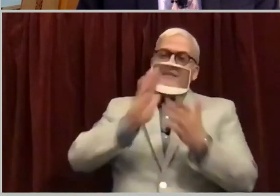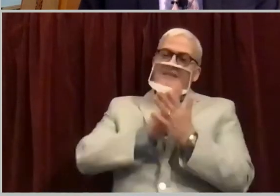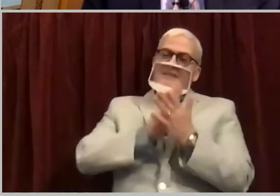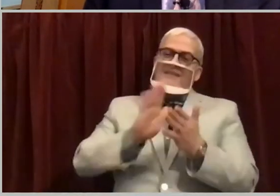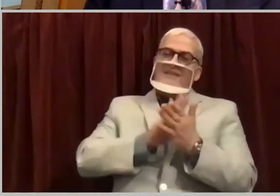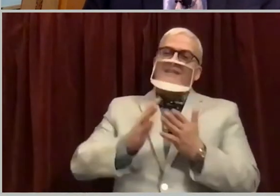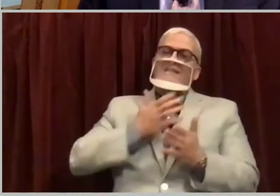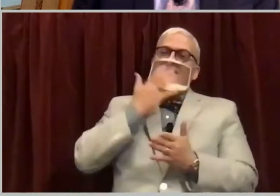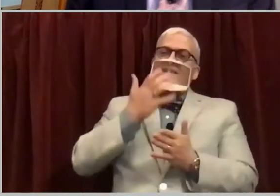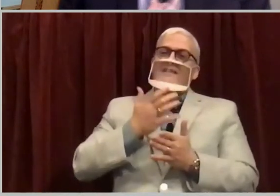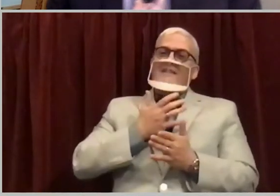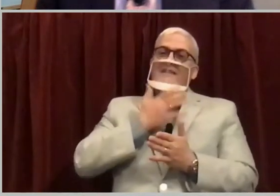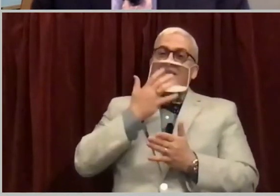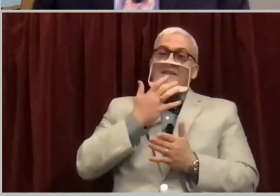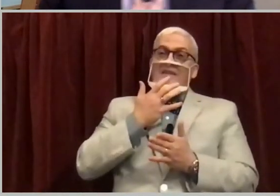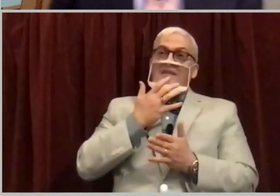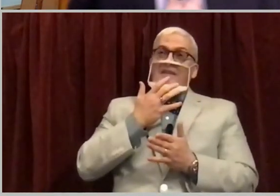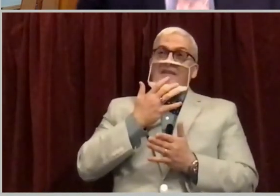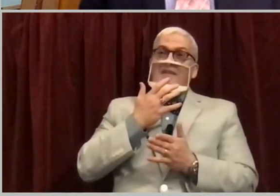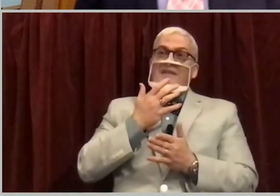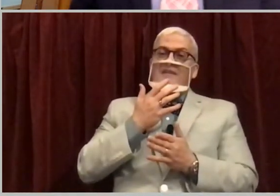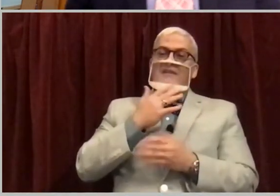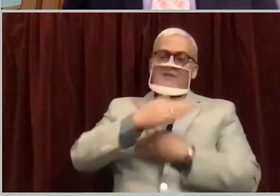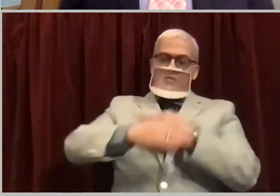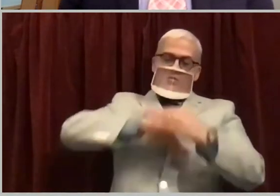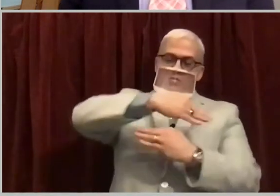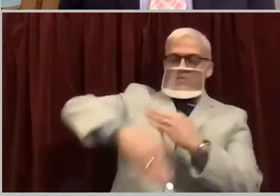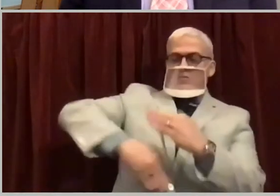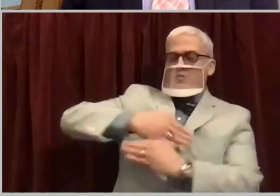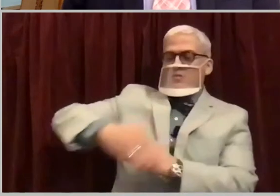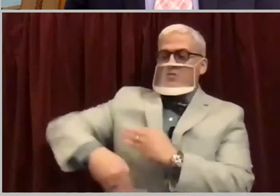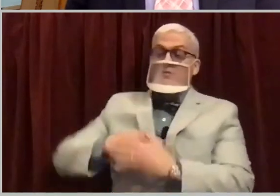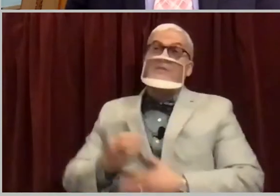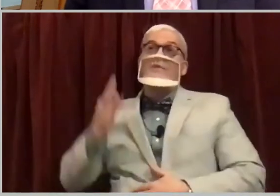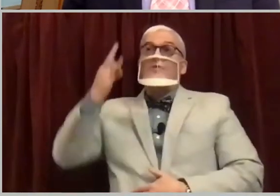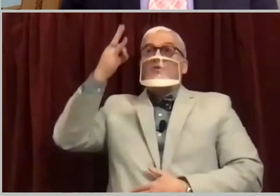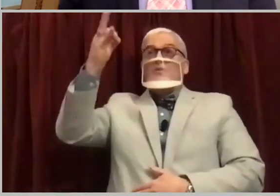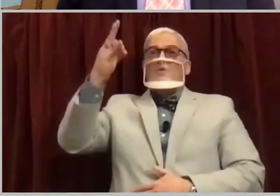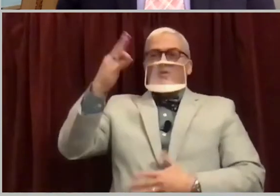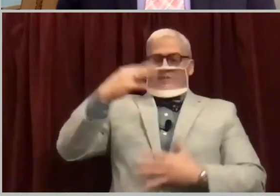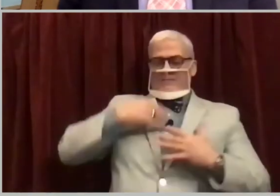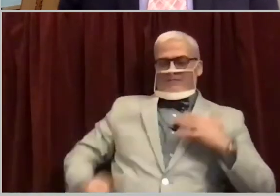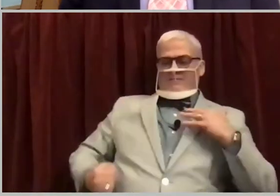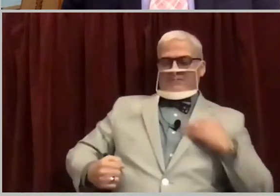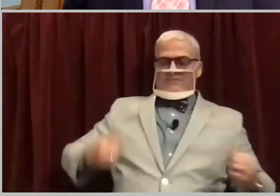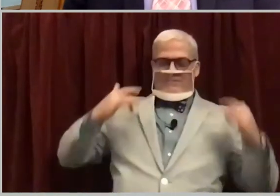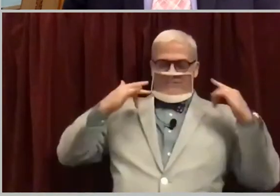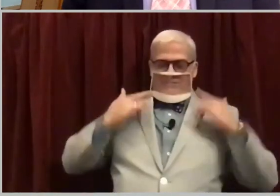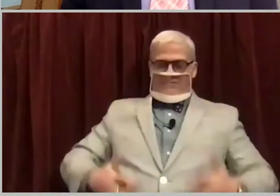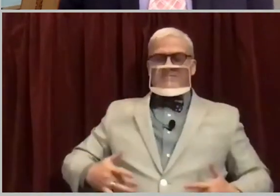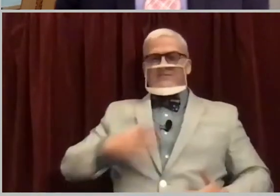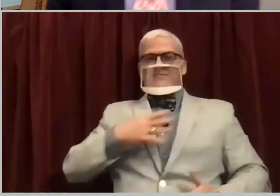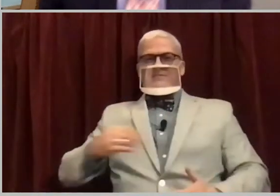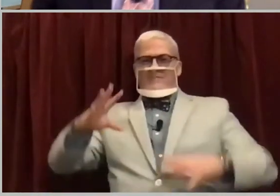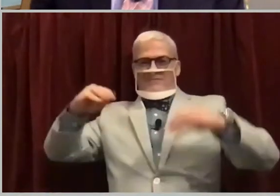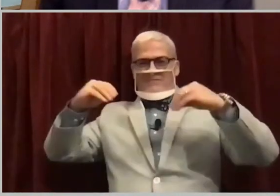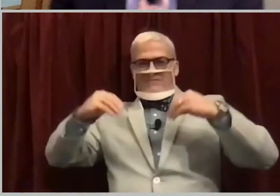stable, wrapped in swaddling clothes, would one day be stripped, whipped,